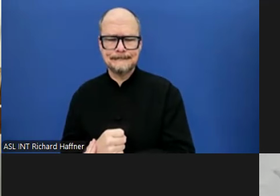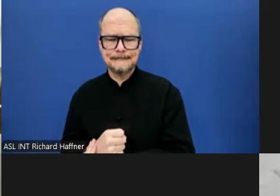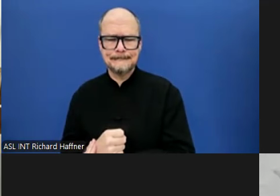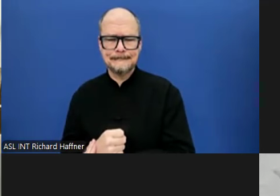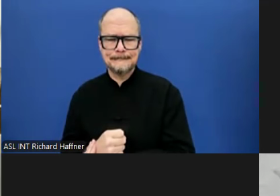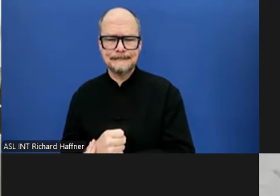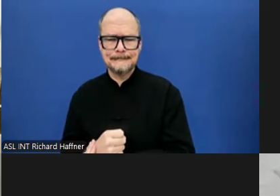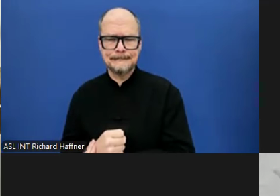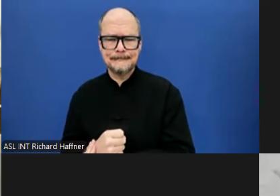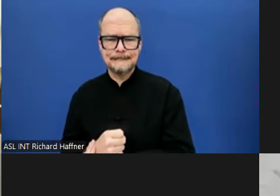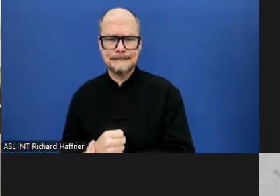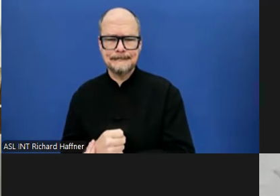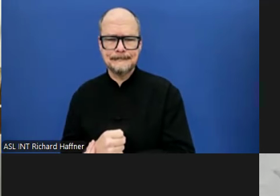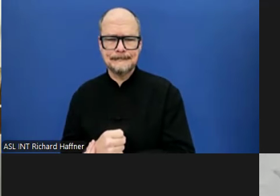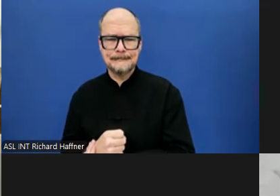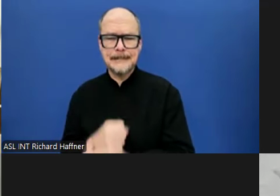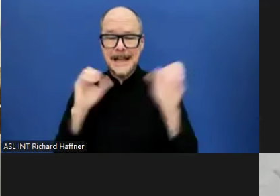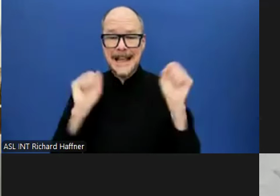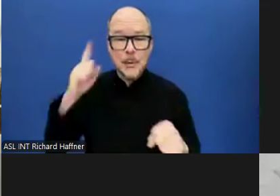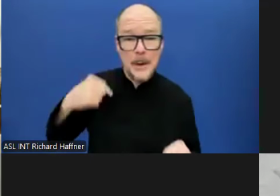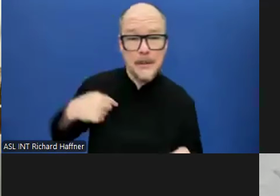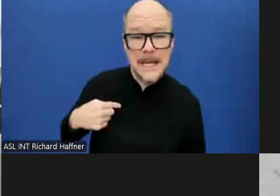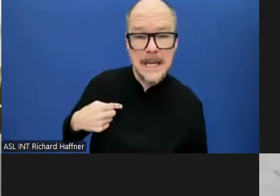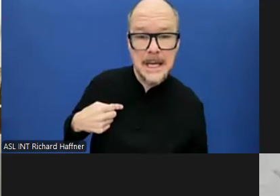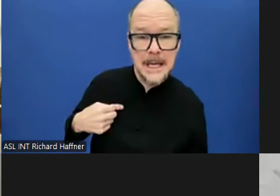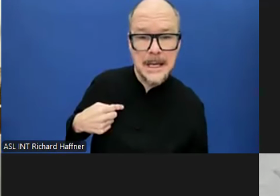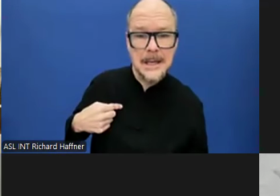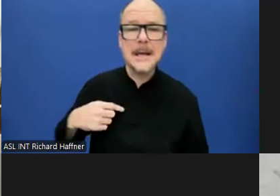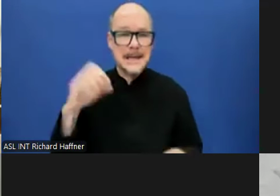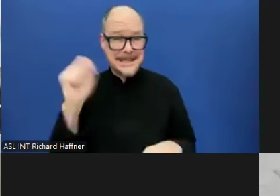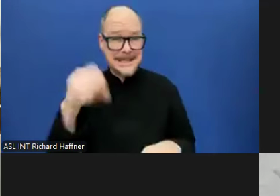Okay. Hello, can you hear me? Yes, now we can hear you.